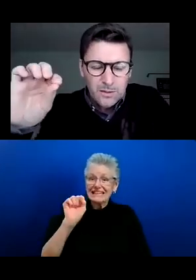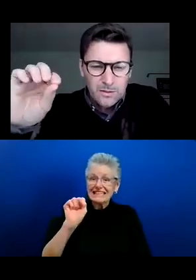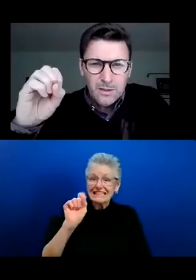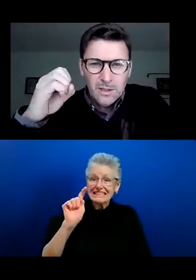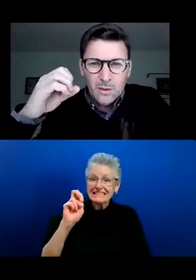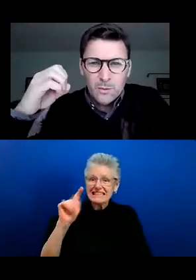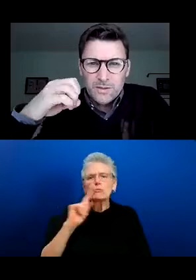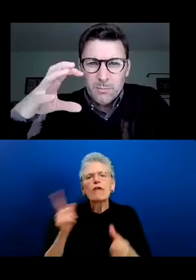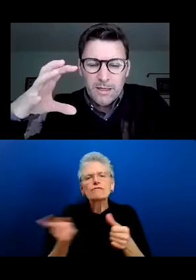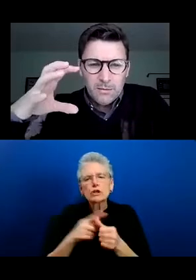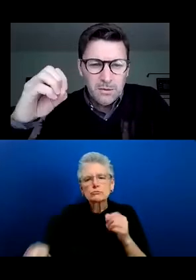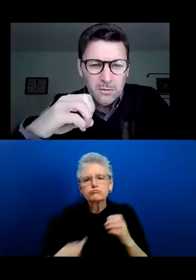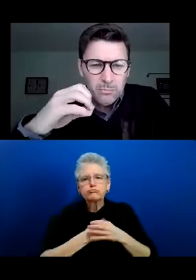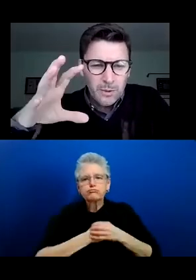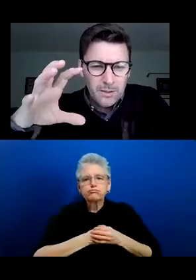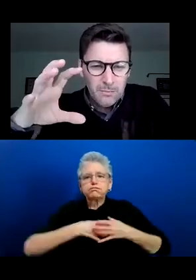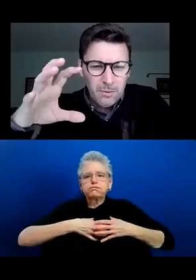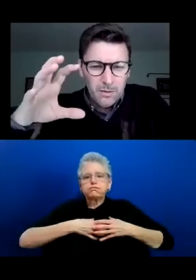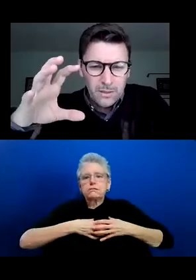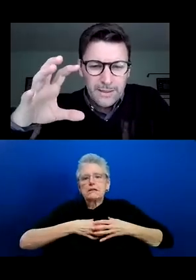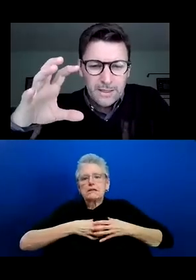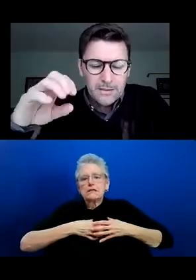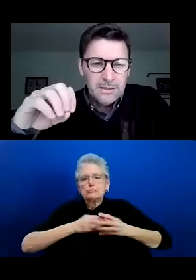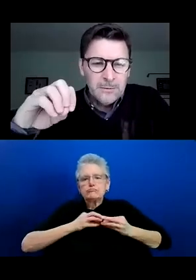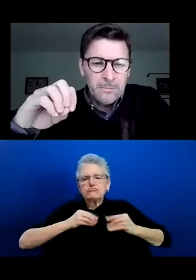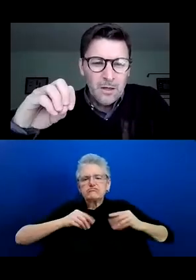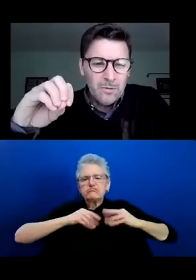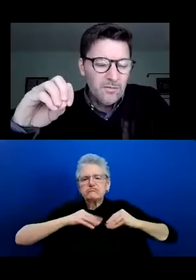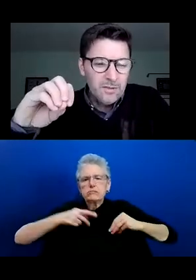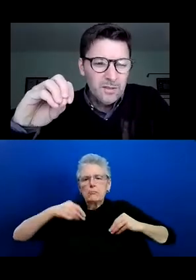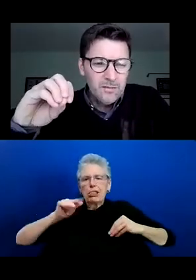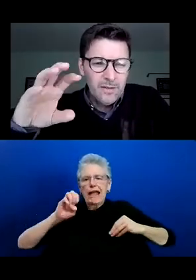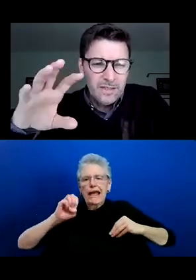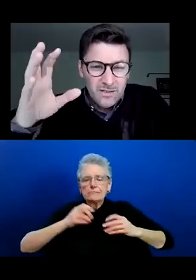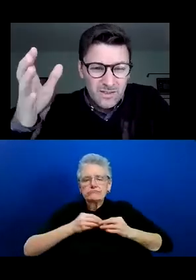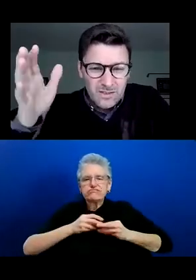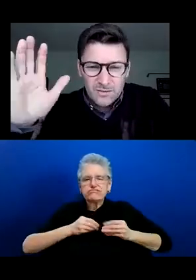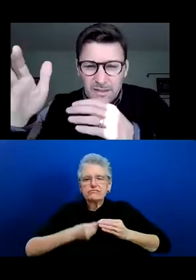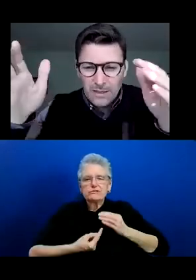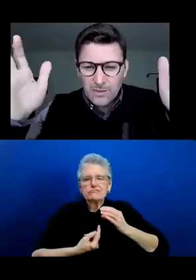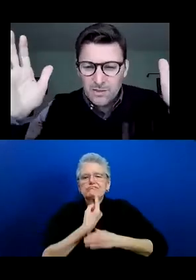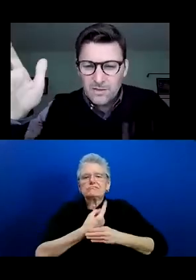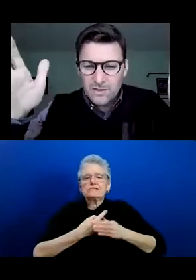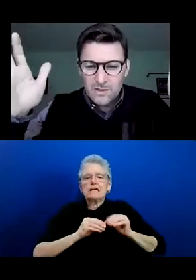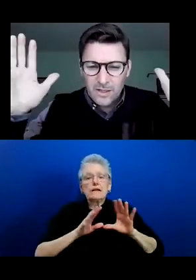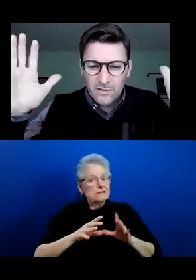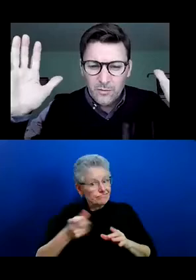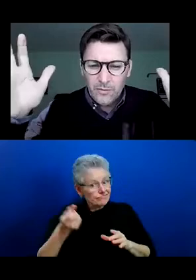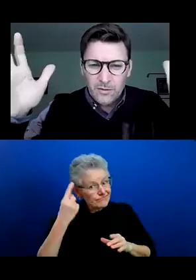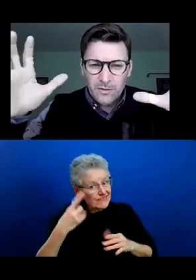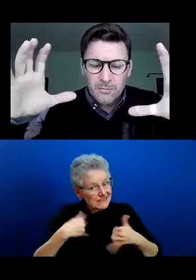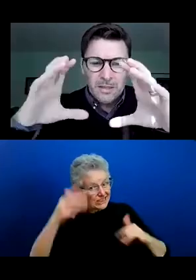balloon in there. We expand the balloon, breaking up all the plaque. The vessel is still damaged and diseased.